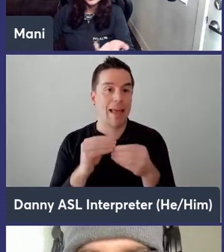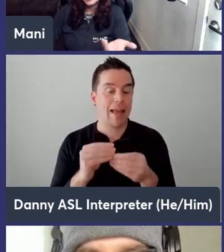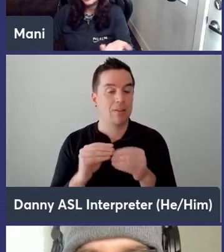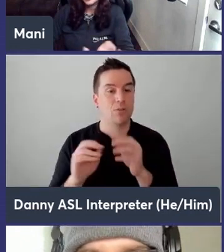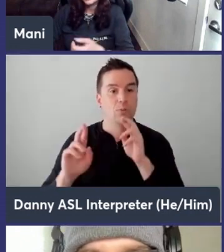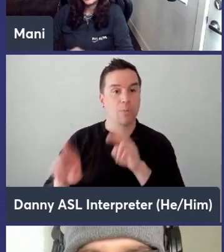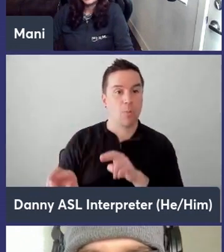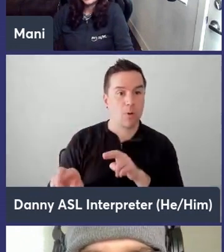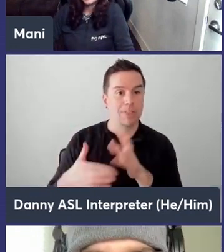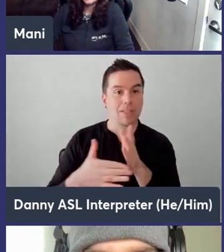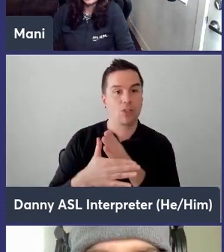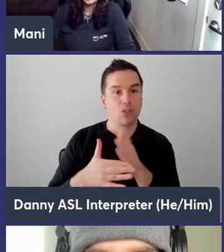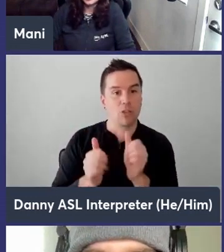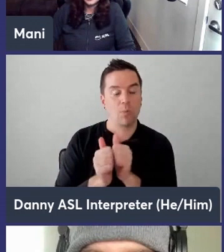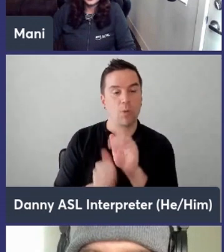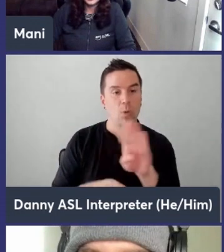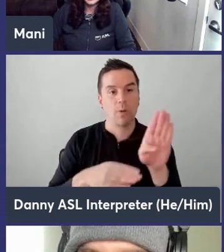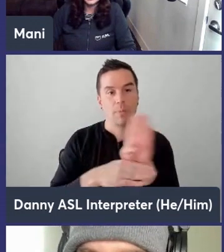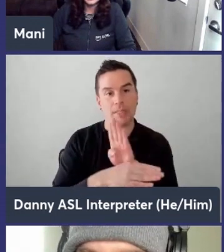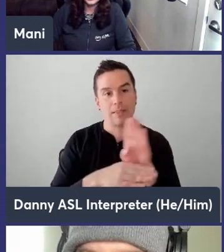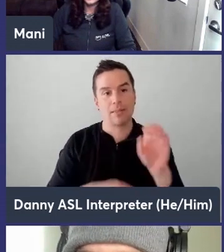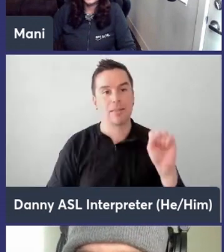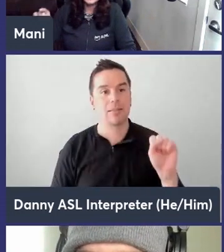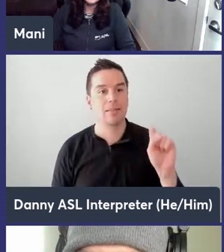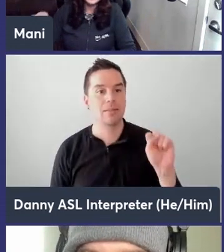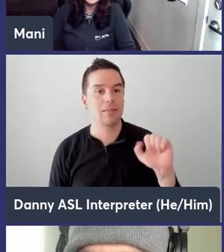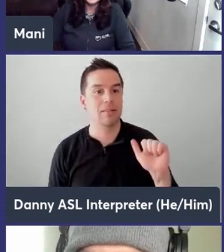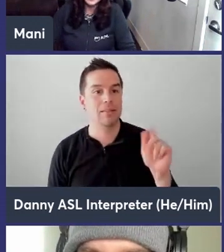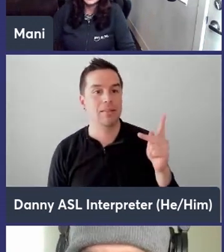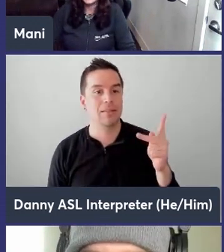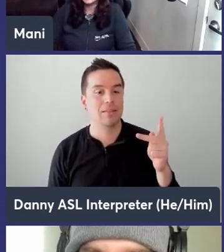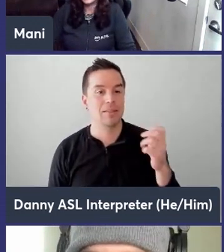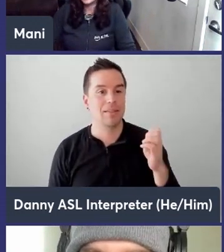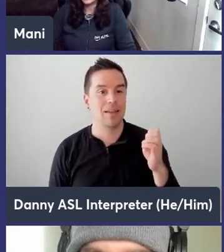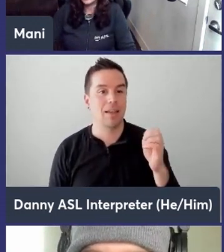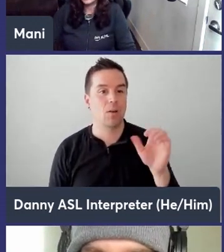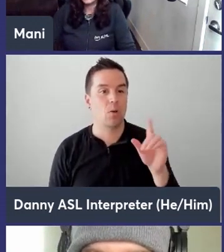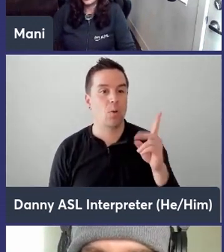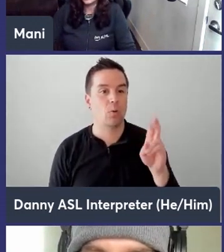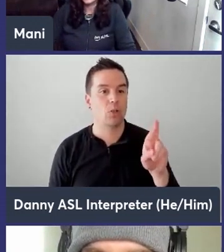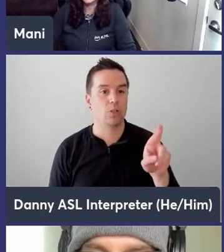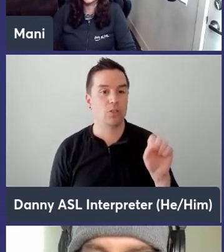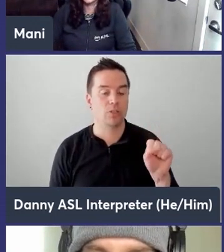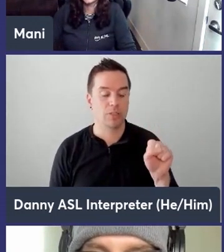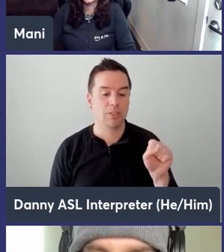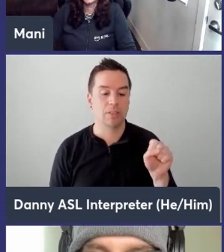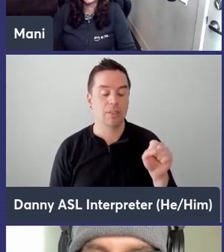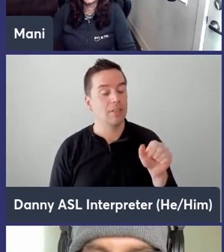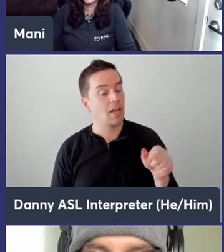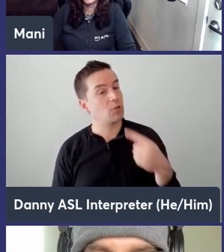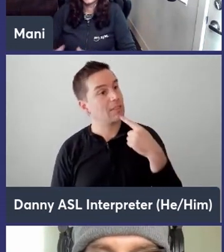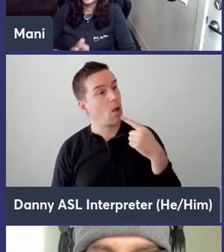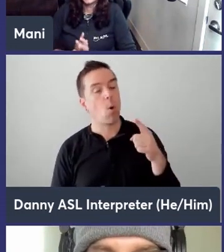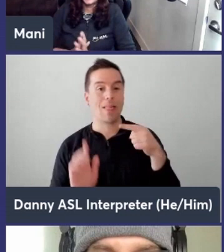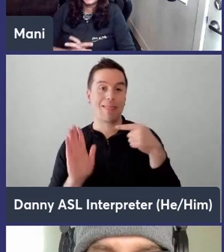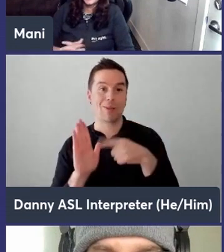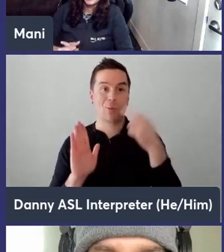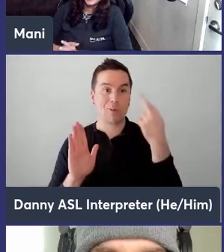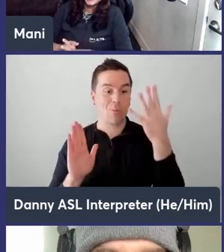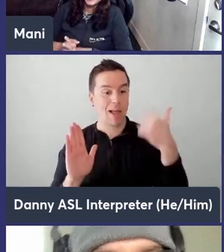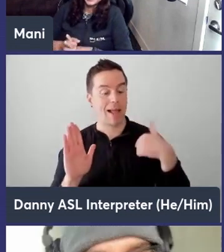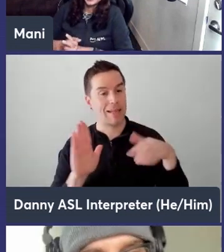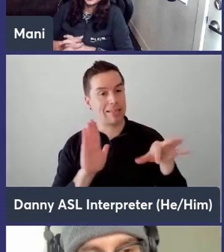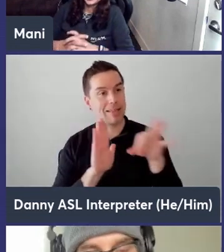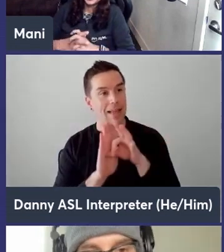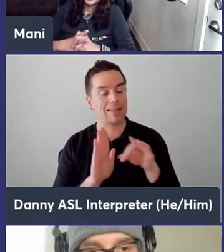and share it with your business stakeholders and see, that's the reason why I selected this particular model. So you said earlier